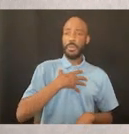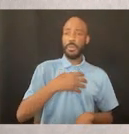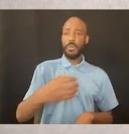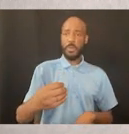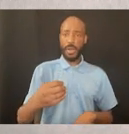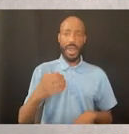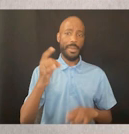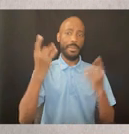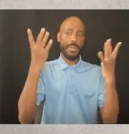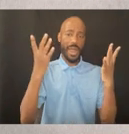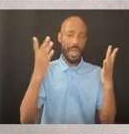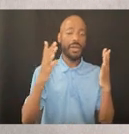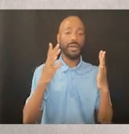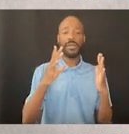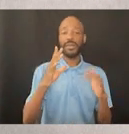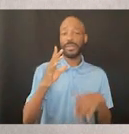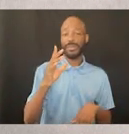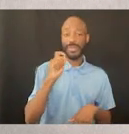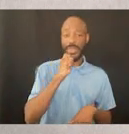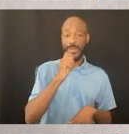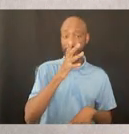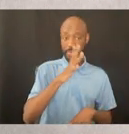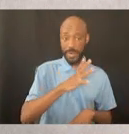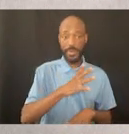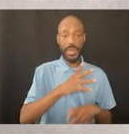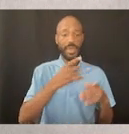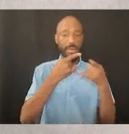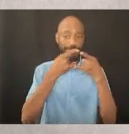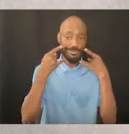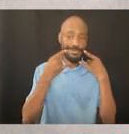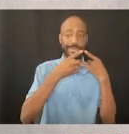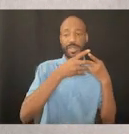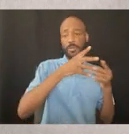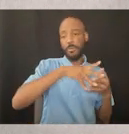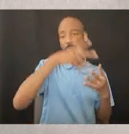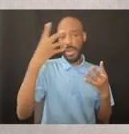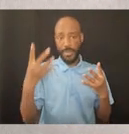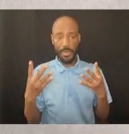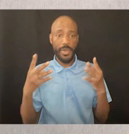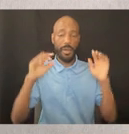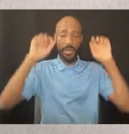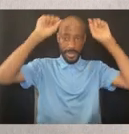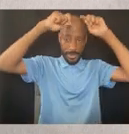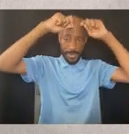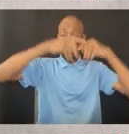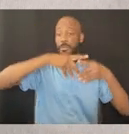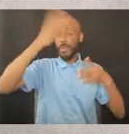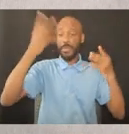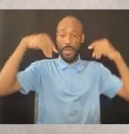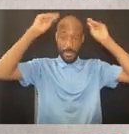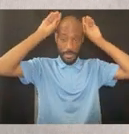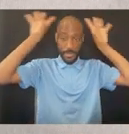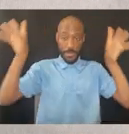eyes, and a rainbow mask covering her nose, mouth, and chin. The rainbow hair is covered in